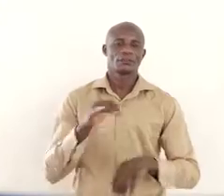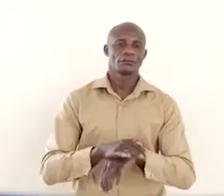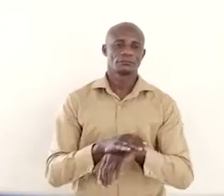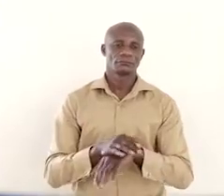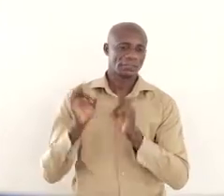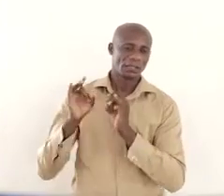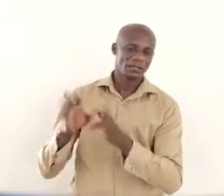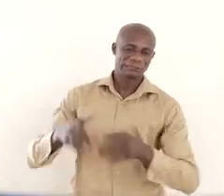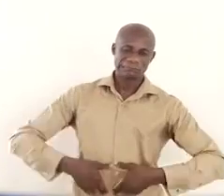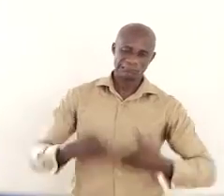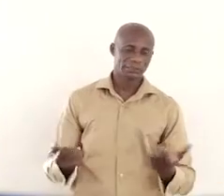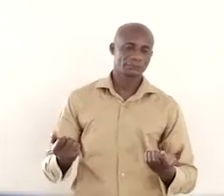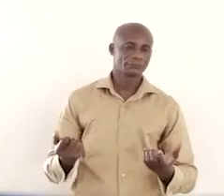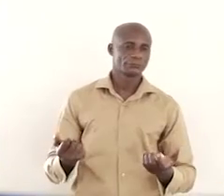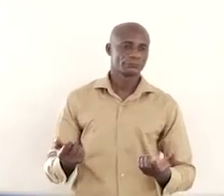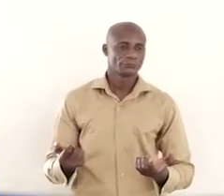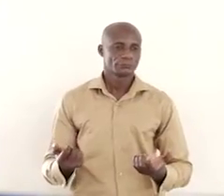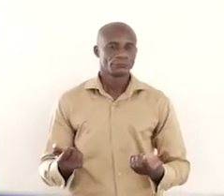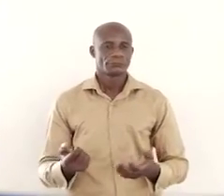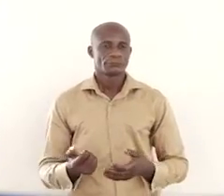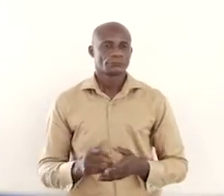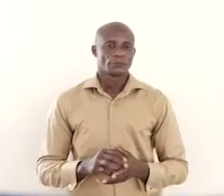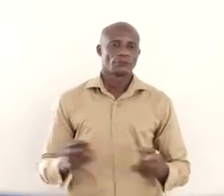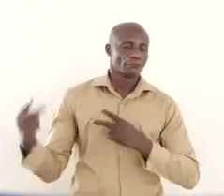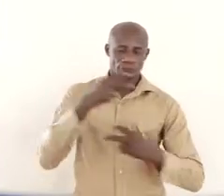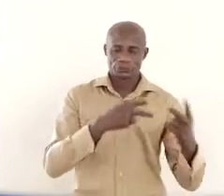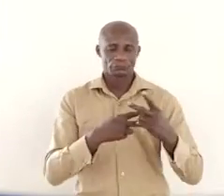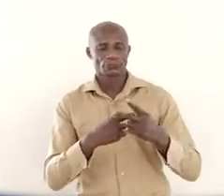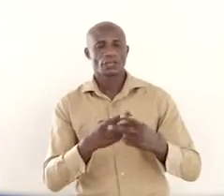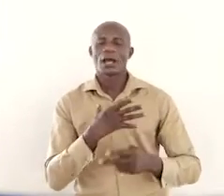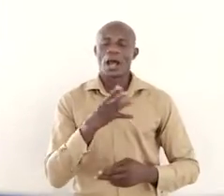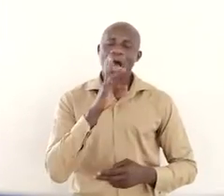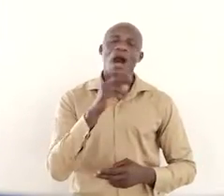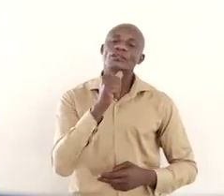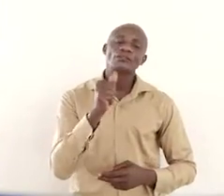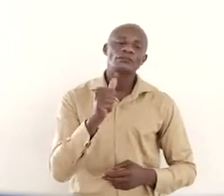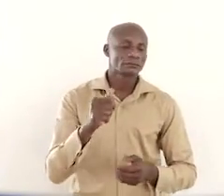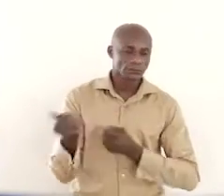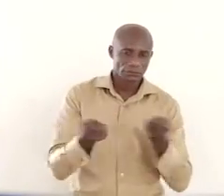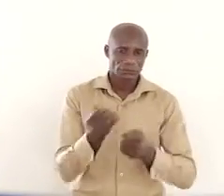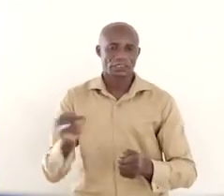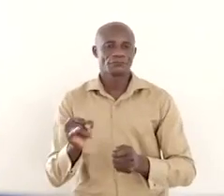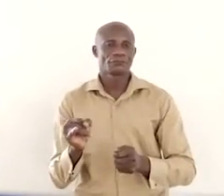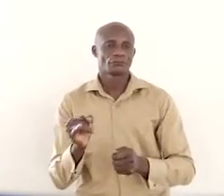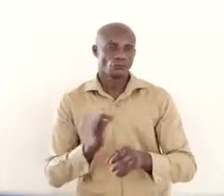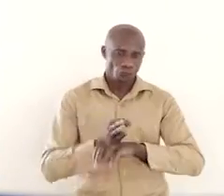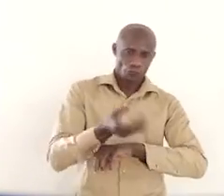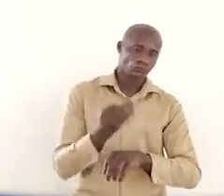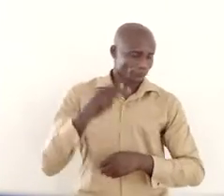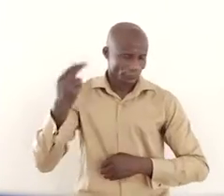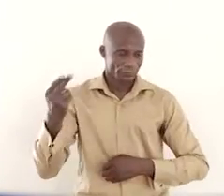Henceforth, anger and bitterness, resentment and malice, vengeance and violence are no longer the driving force of